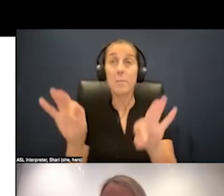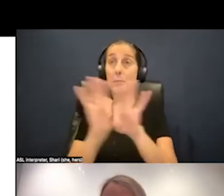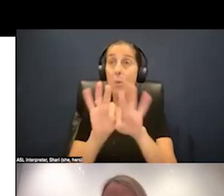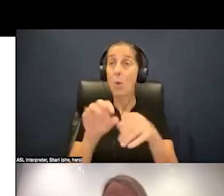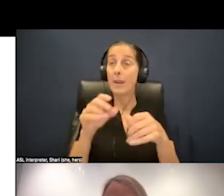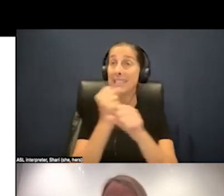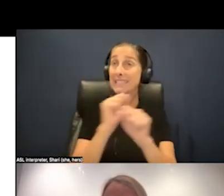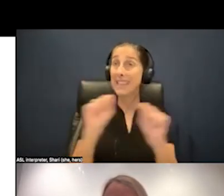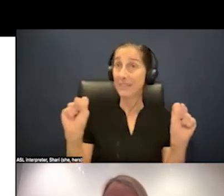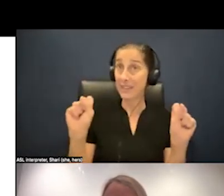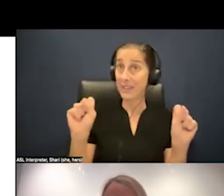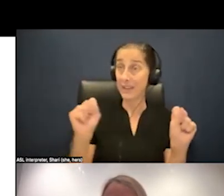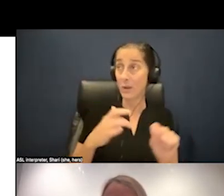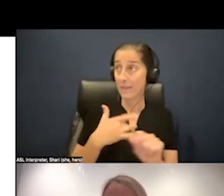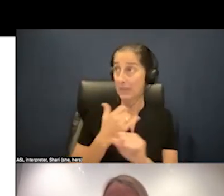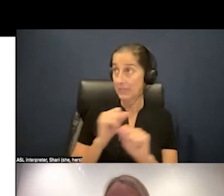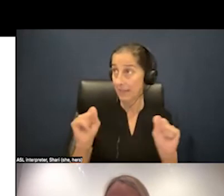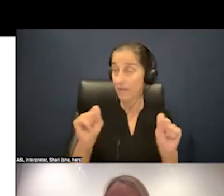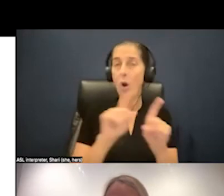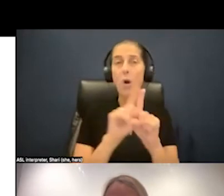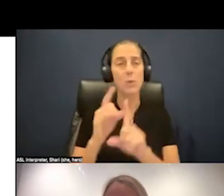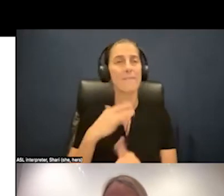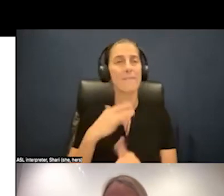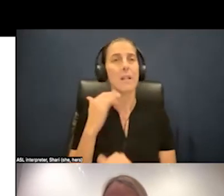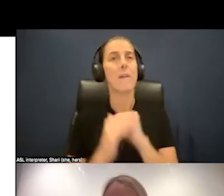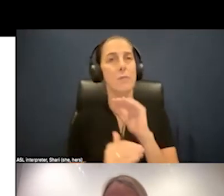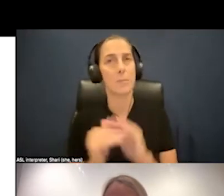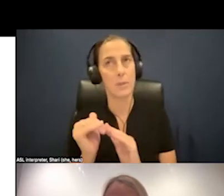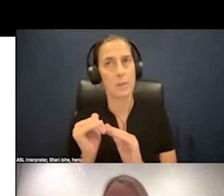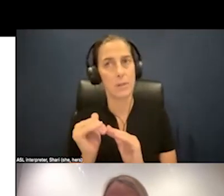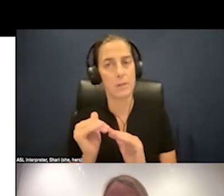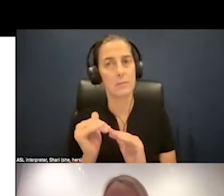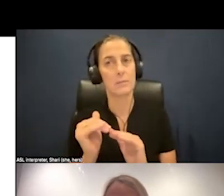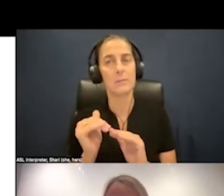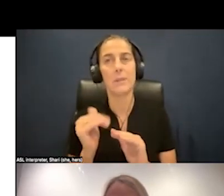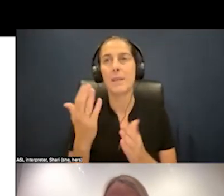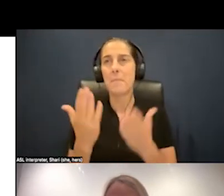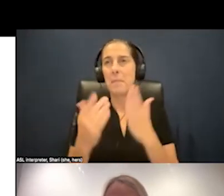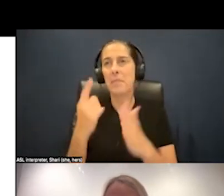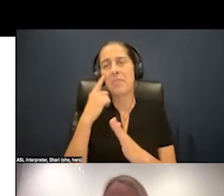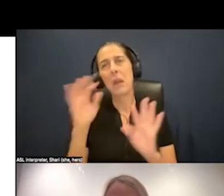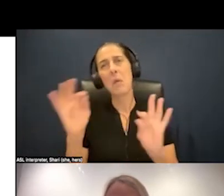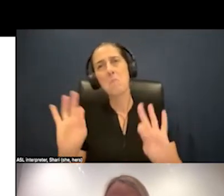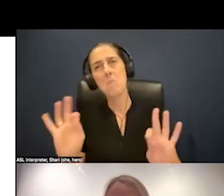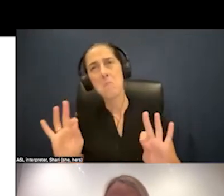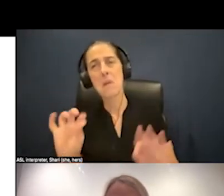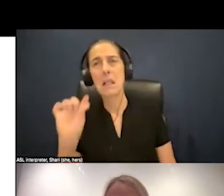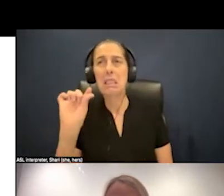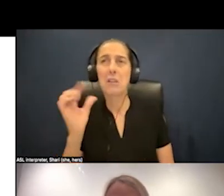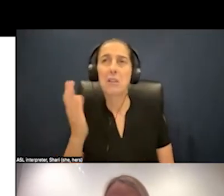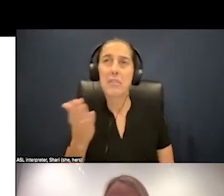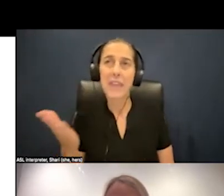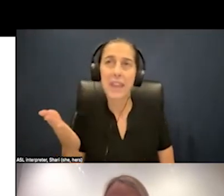Making sure that, the quote unquote little things